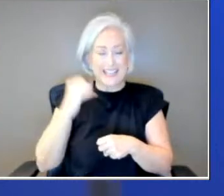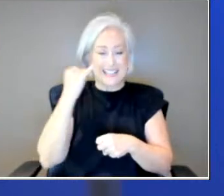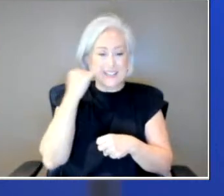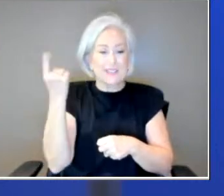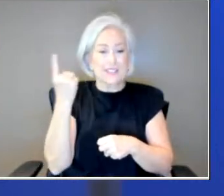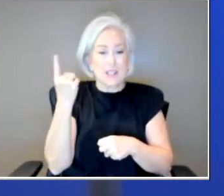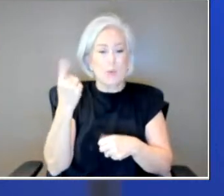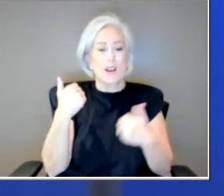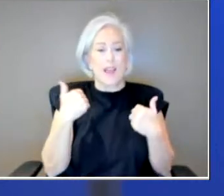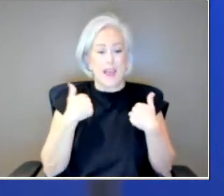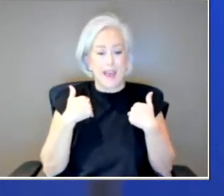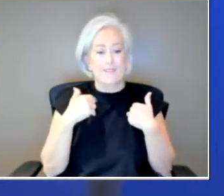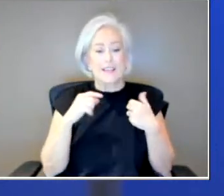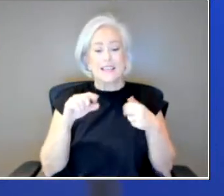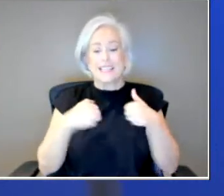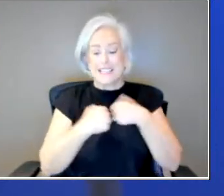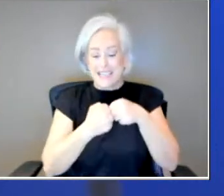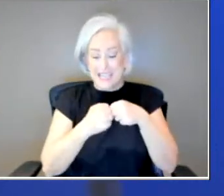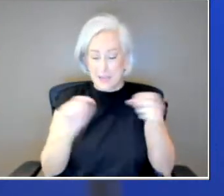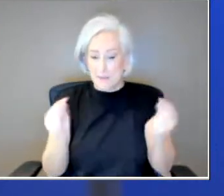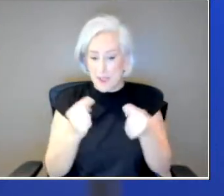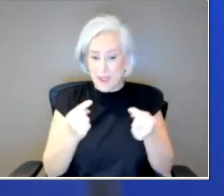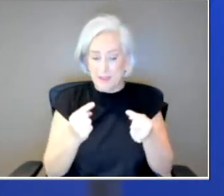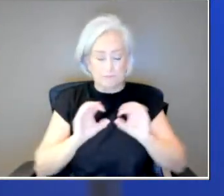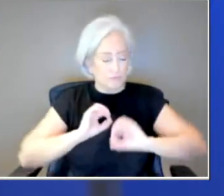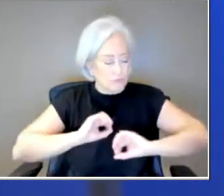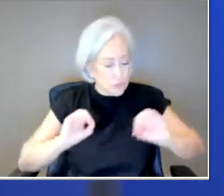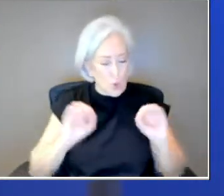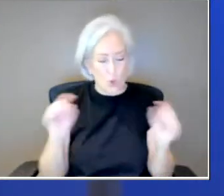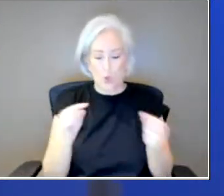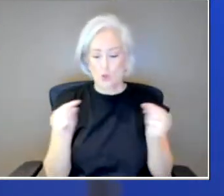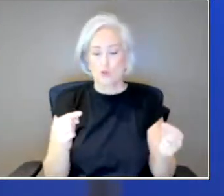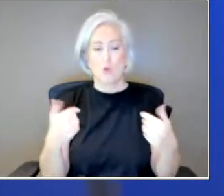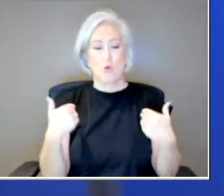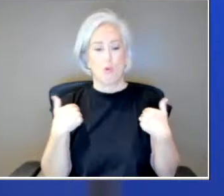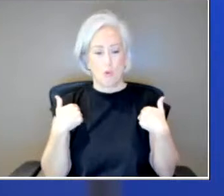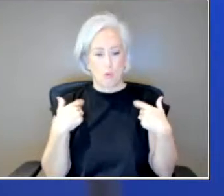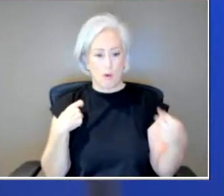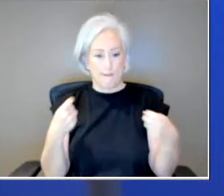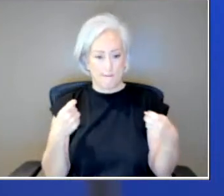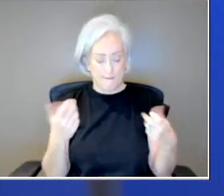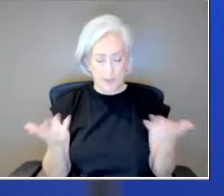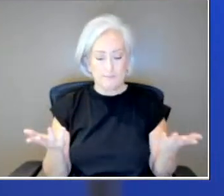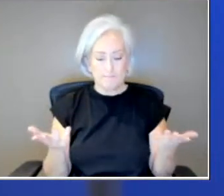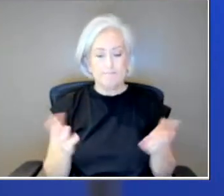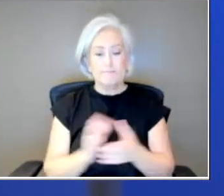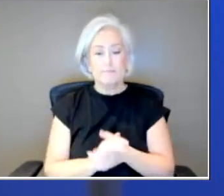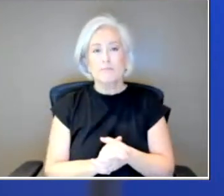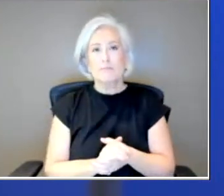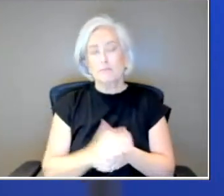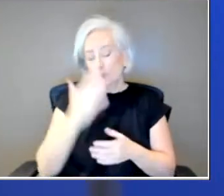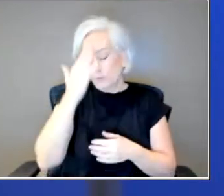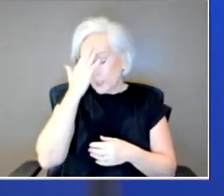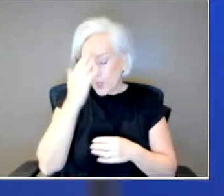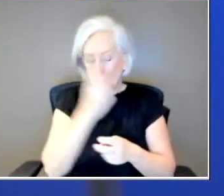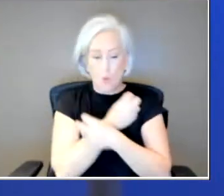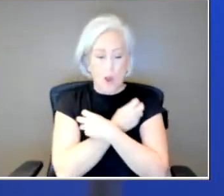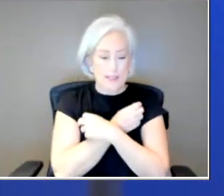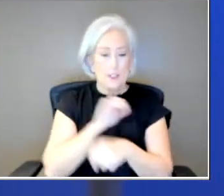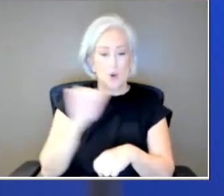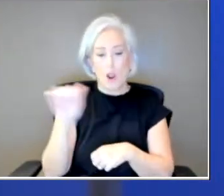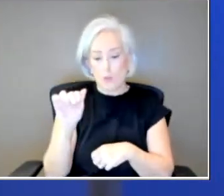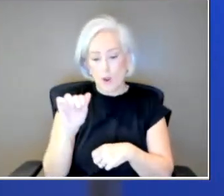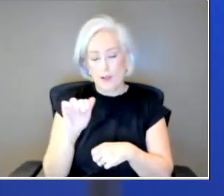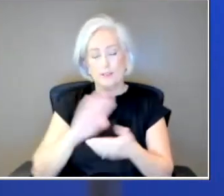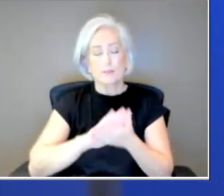to do right now. So usually it's going to be patients who they know they have knee arthritis. It's hurting. It's getting worse over time. They've tried medicines.